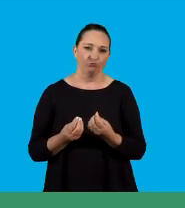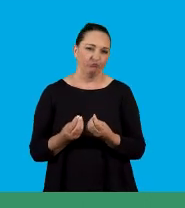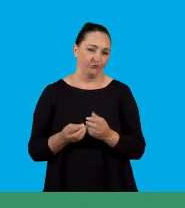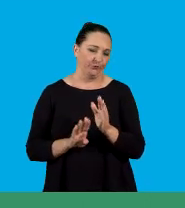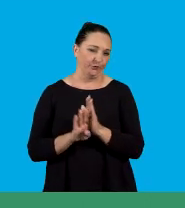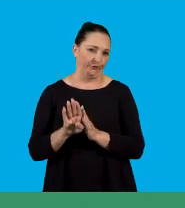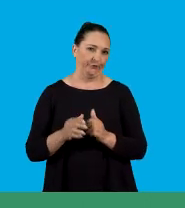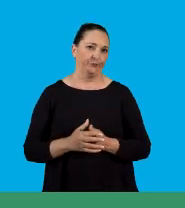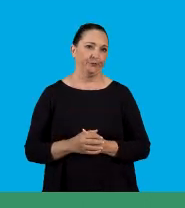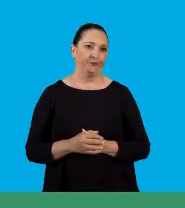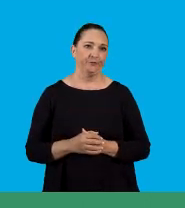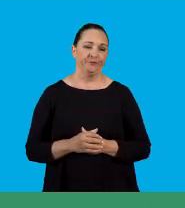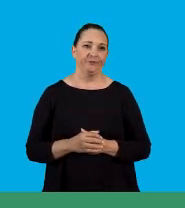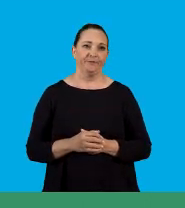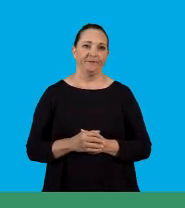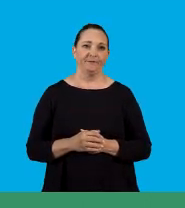do